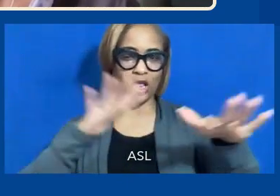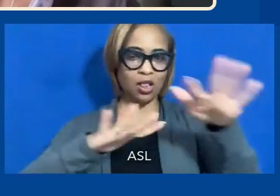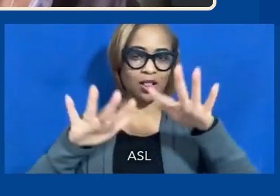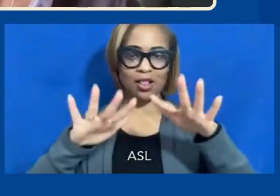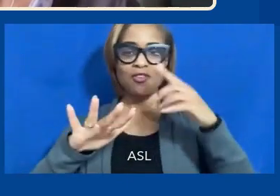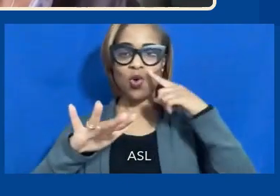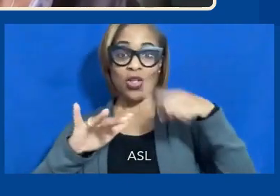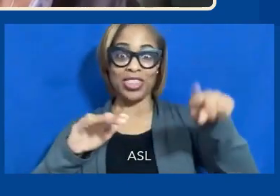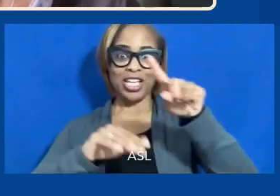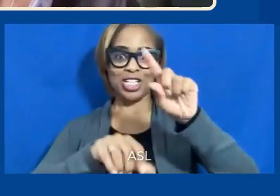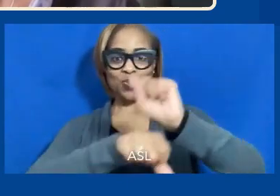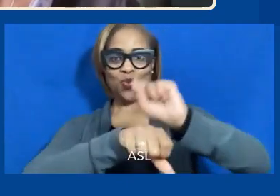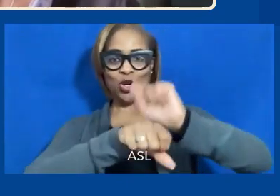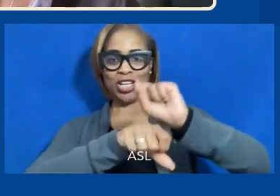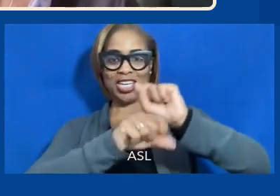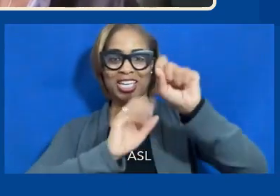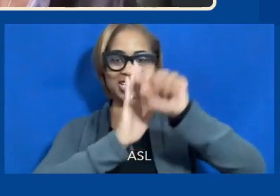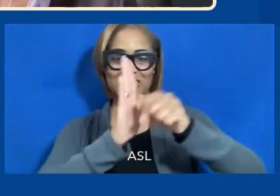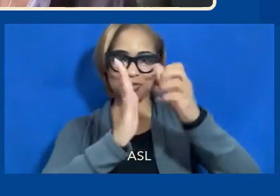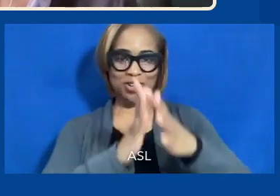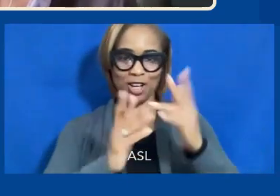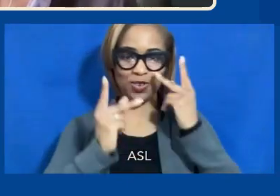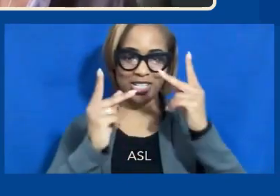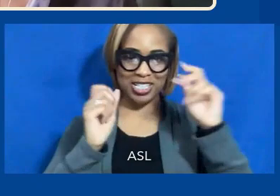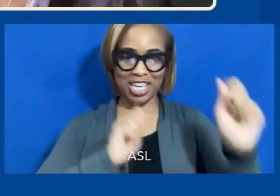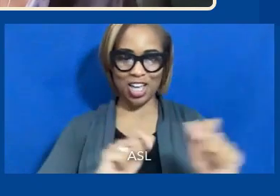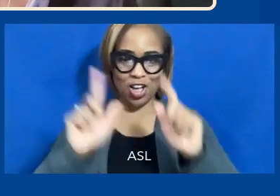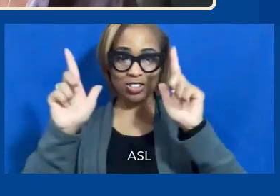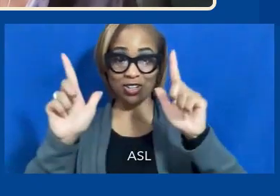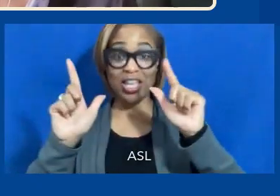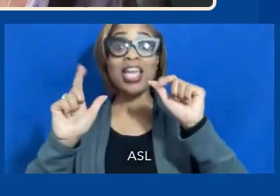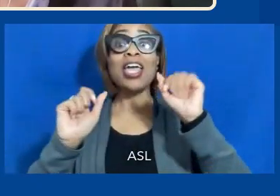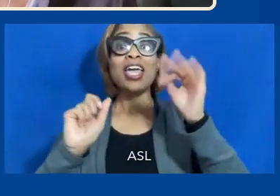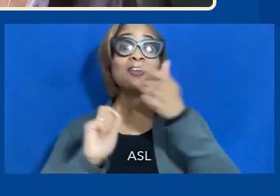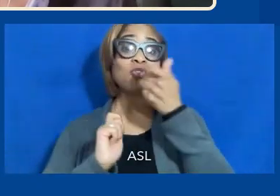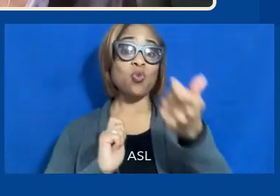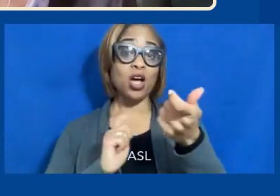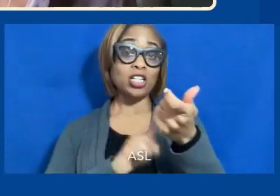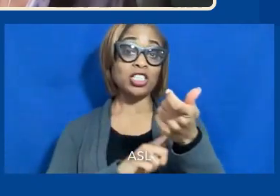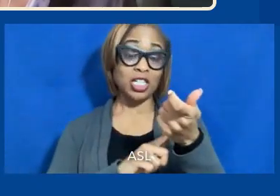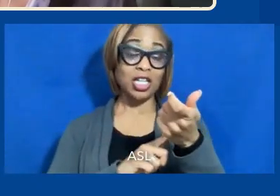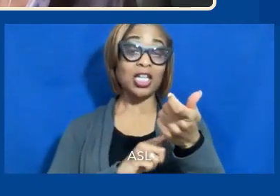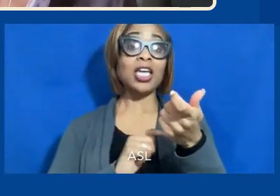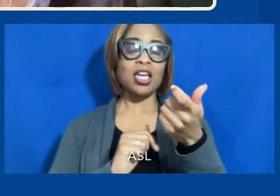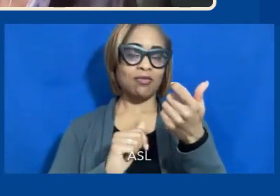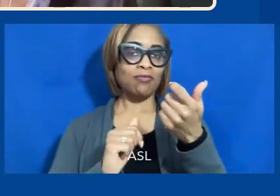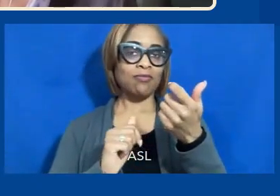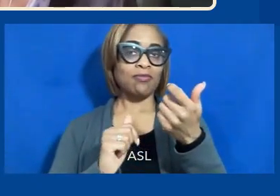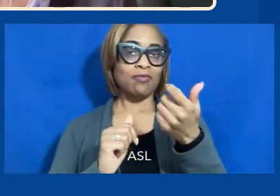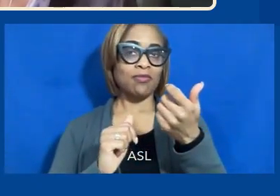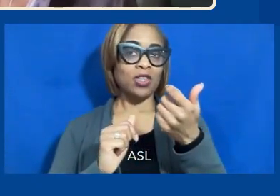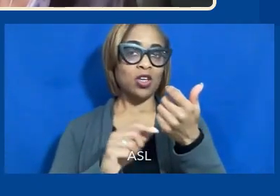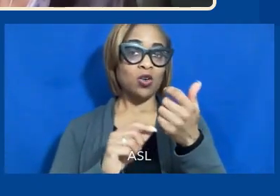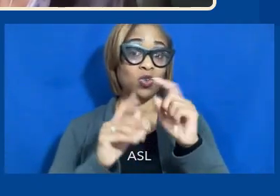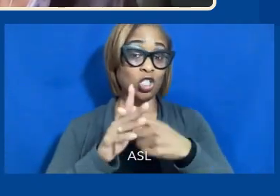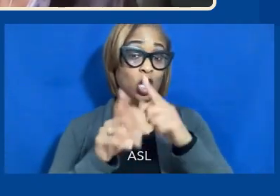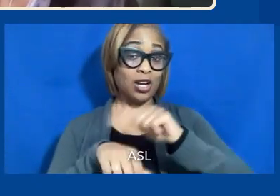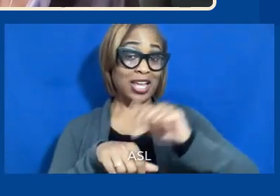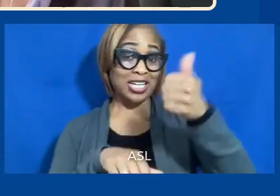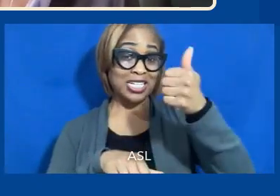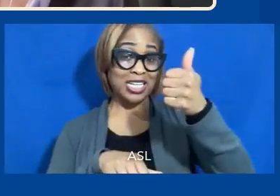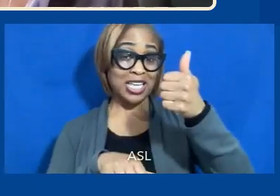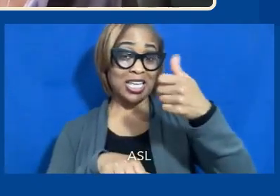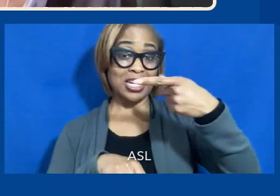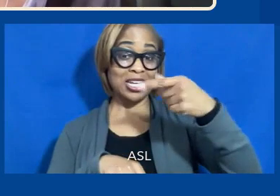you see on screen. If you are watching this recording, then we suggested that you do, starting at 10 a.m. Pacific